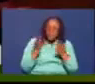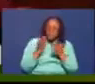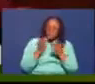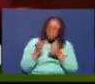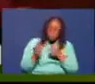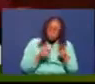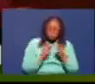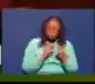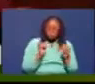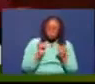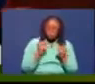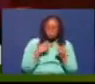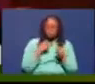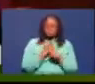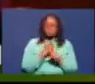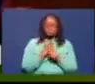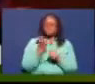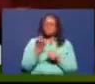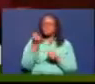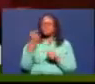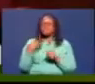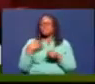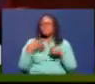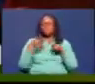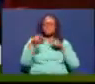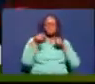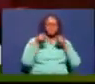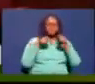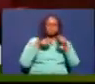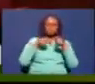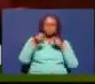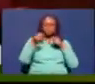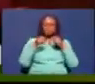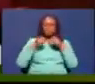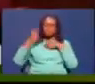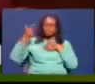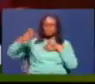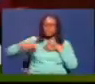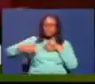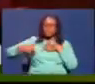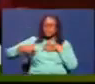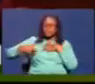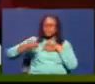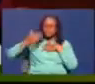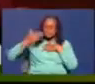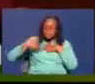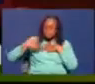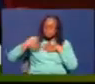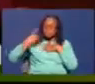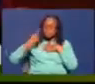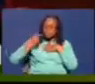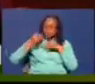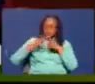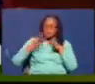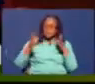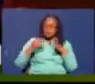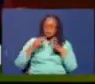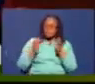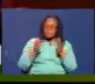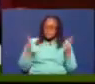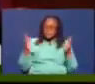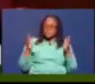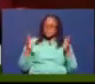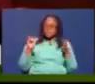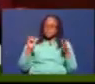petroleum industry, so that they are only big operators. And big operators, monopolies, tend to control systems in all sorts of